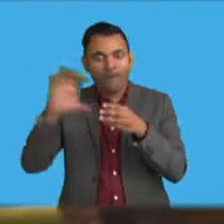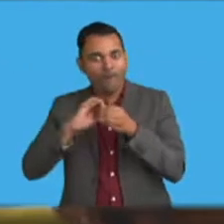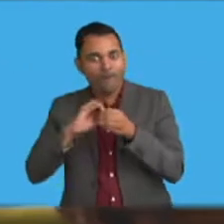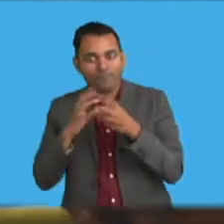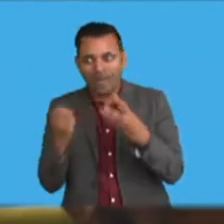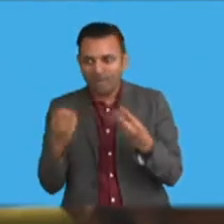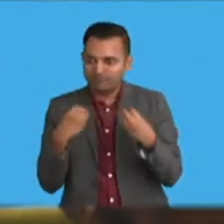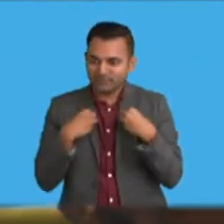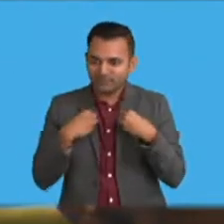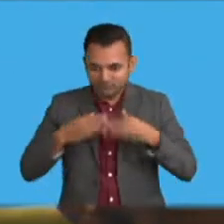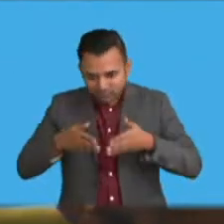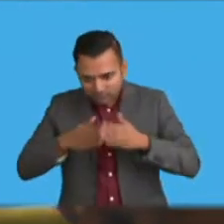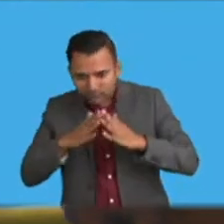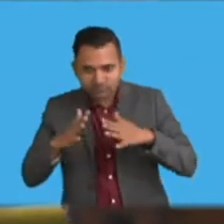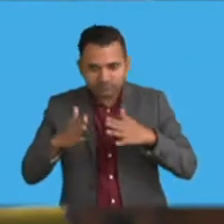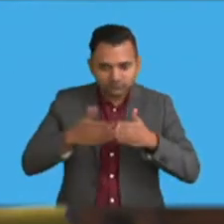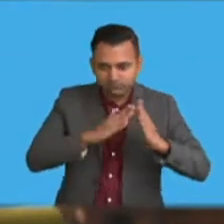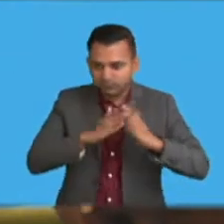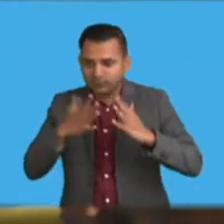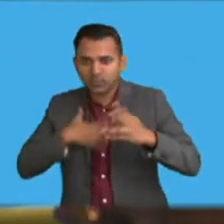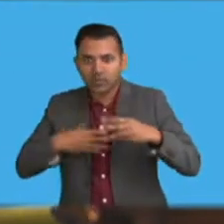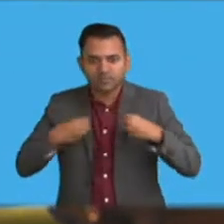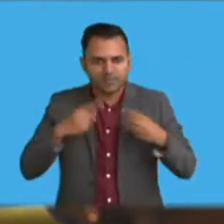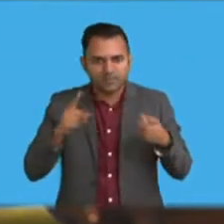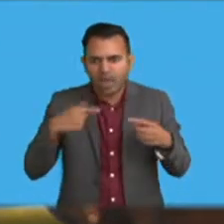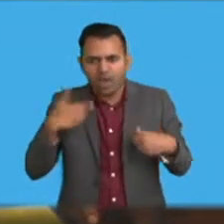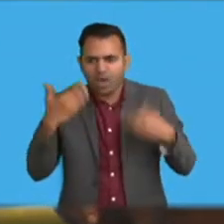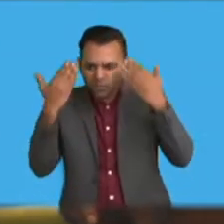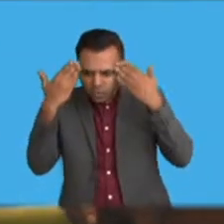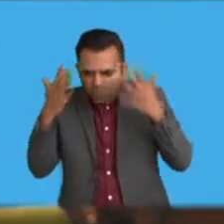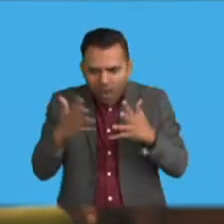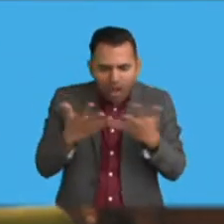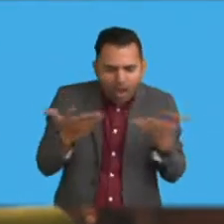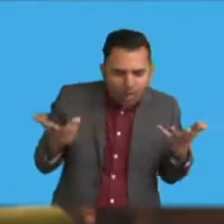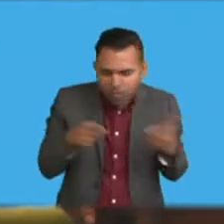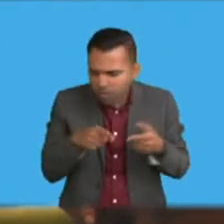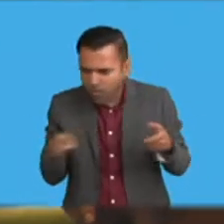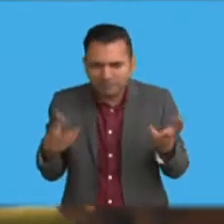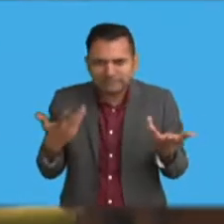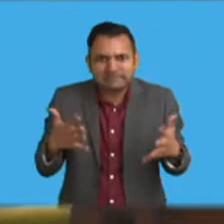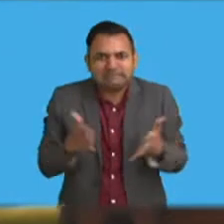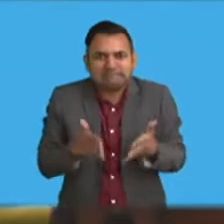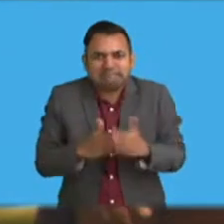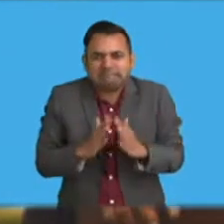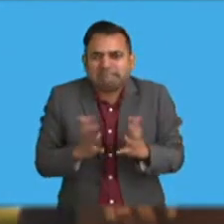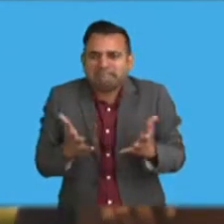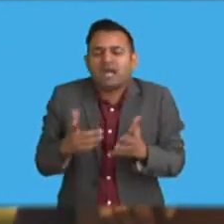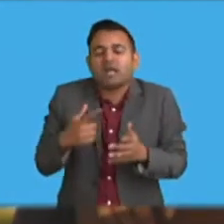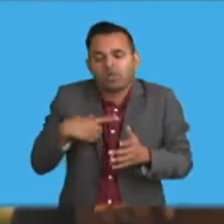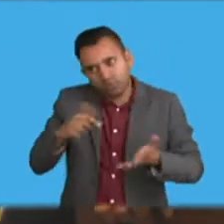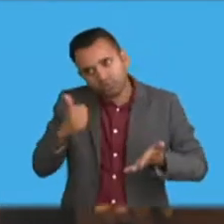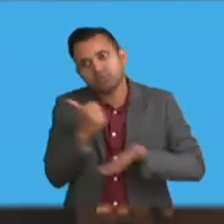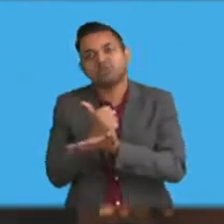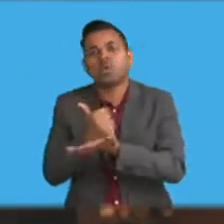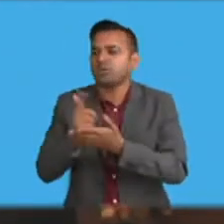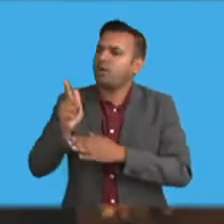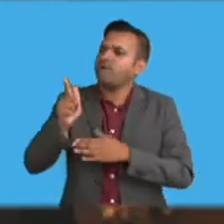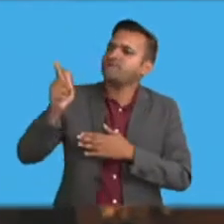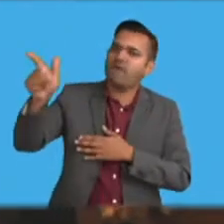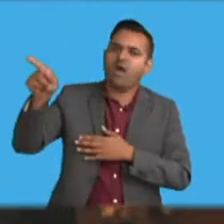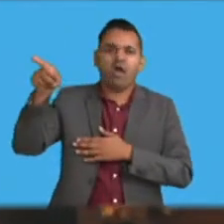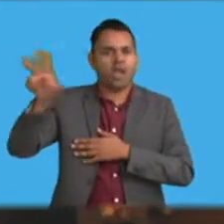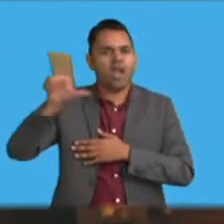Speaker, people living as far as Oniata will get assisted. Madam Speaker, I'm pleased to say that some of the